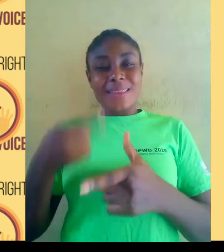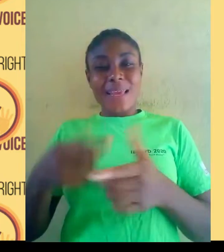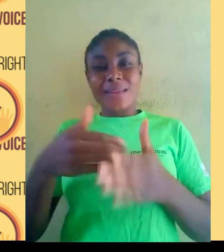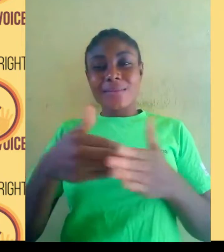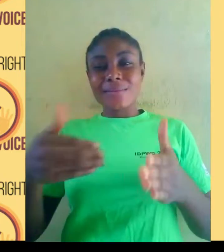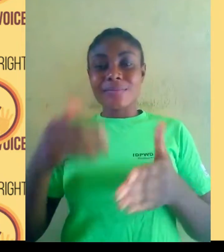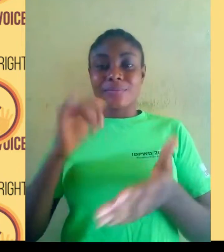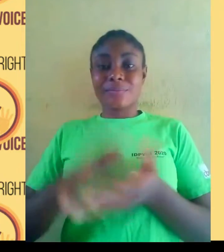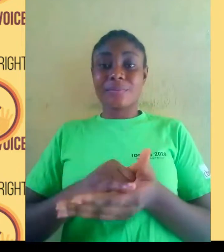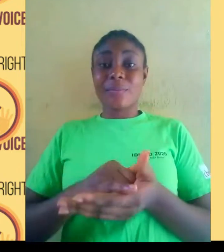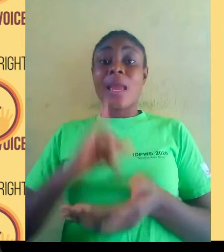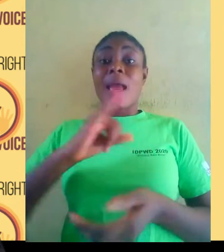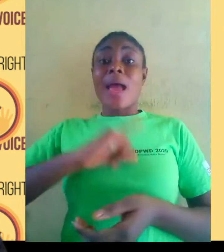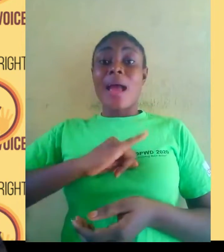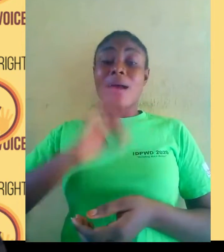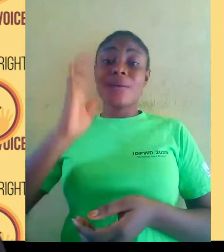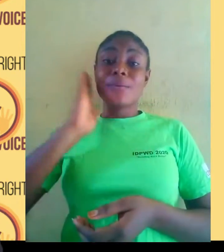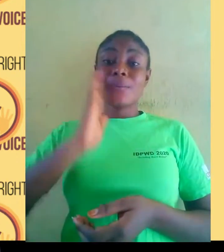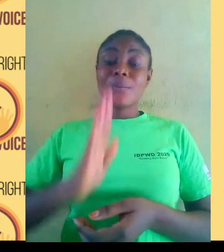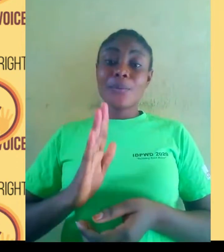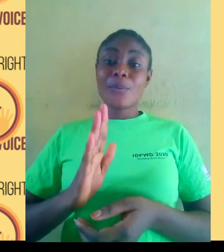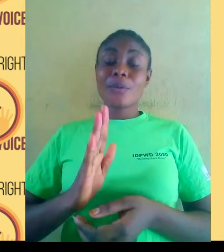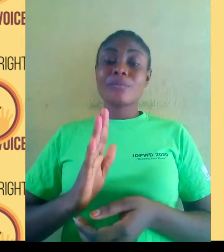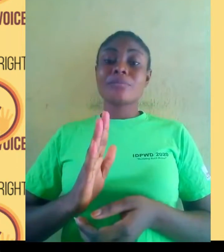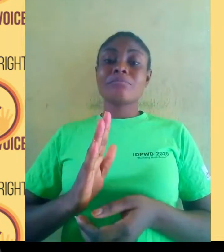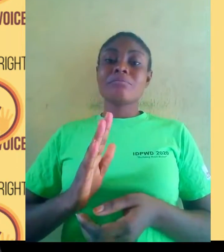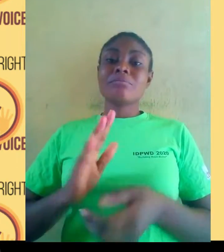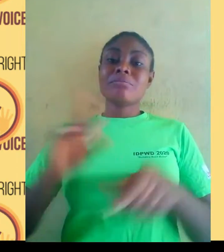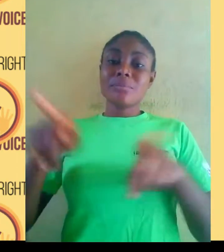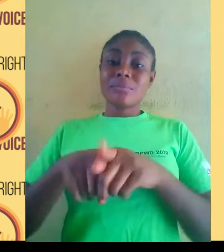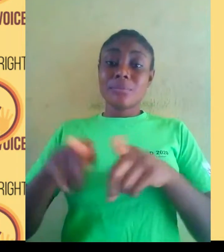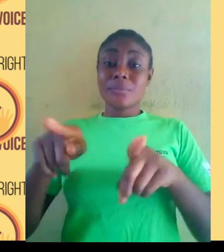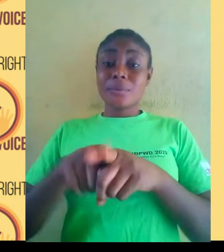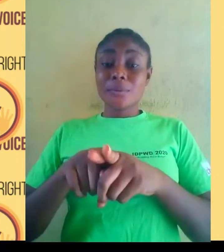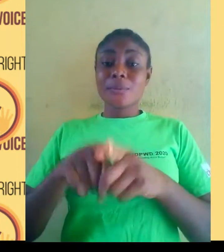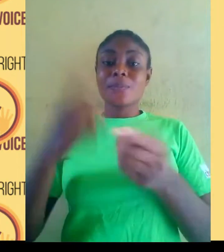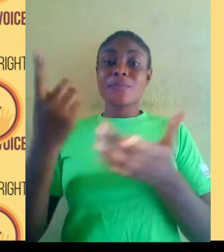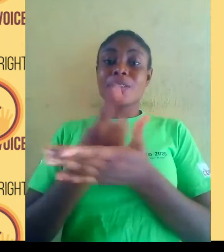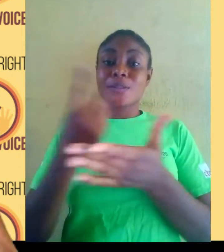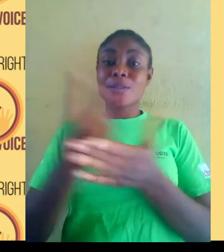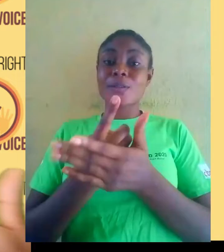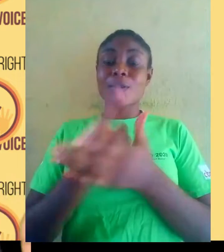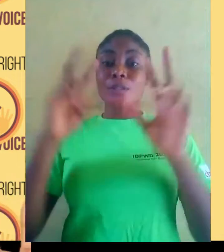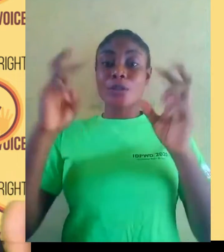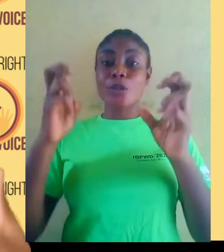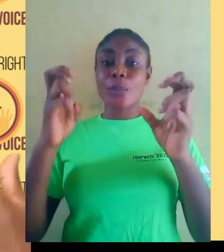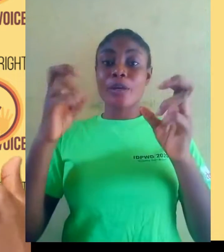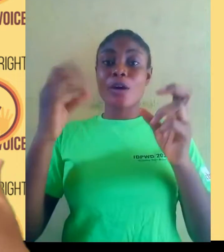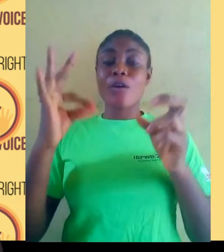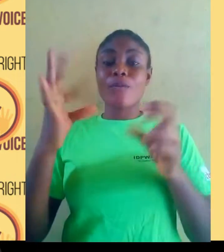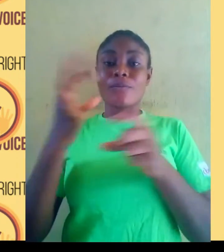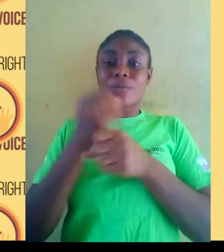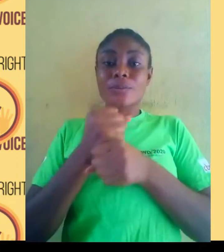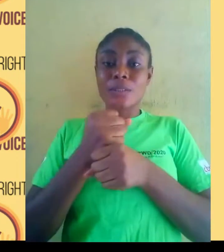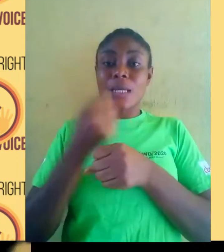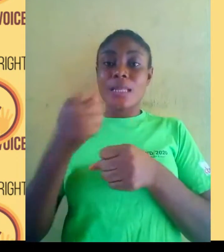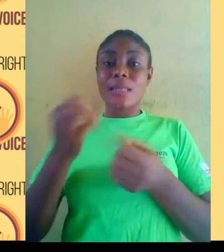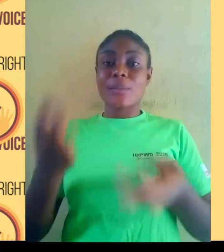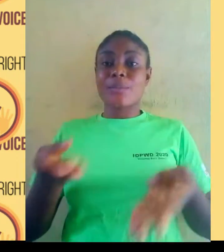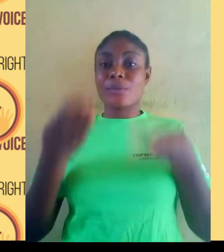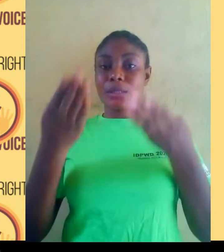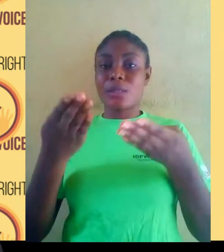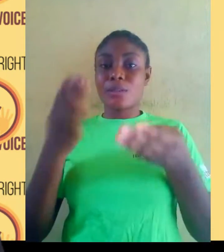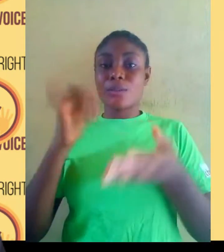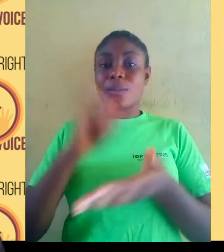Then after that, I'm going to delve into the topic of recapping the